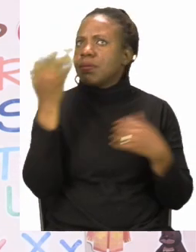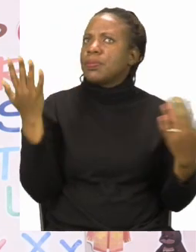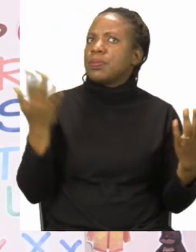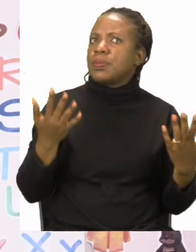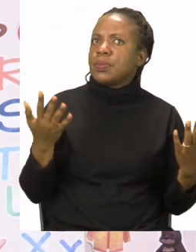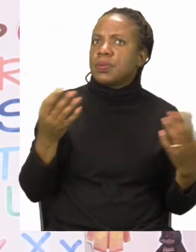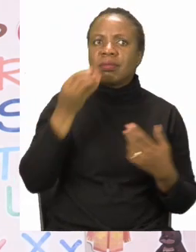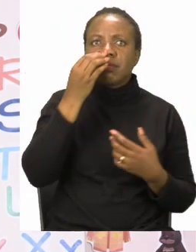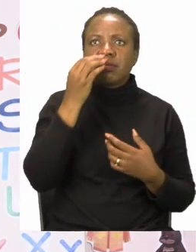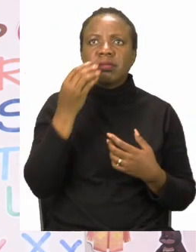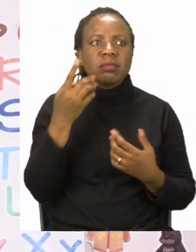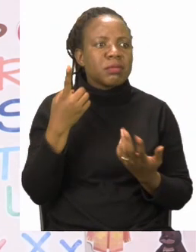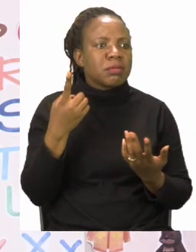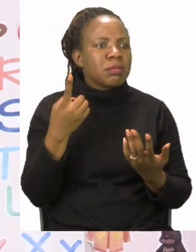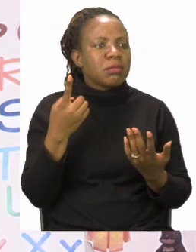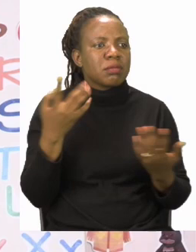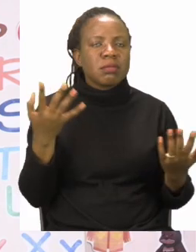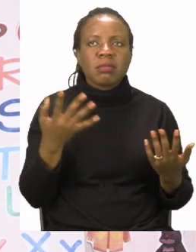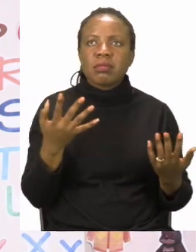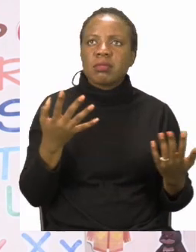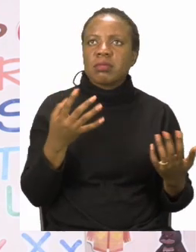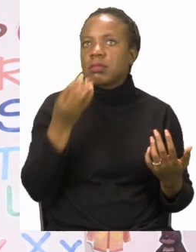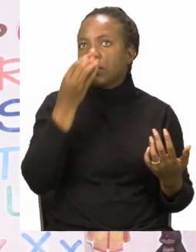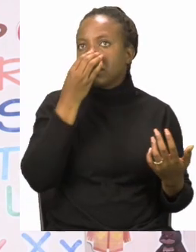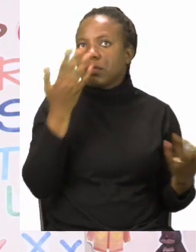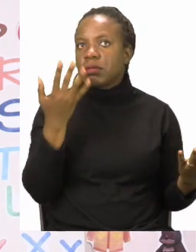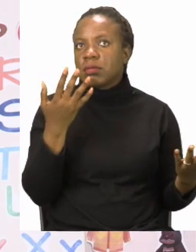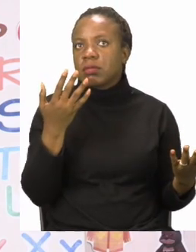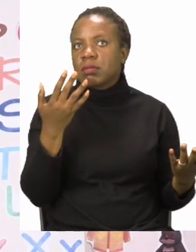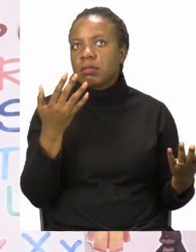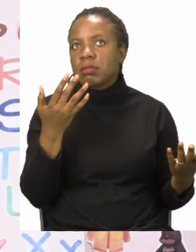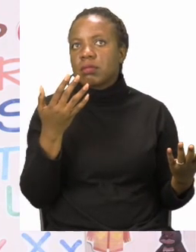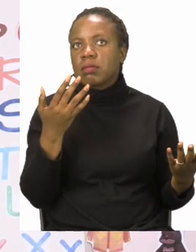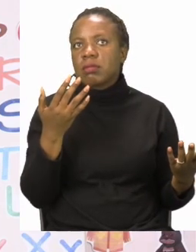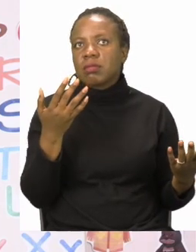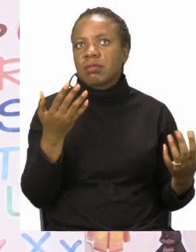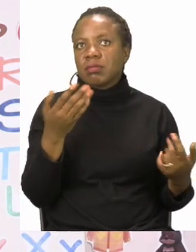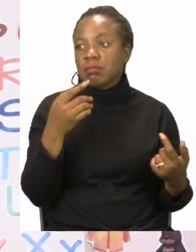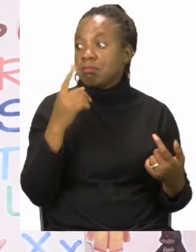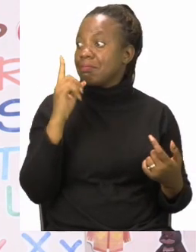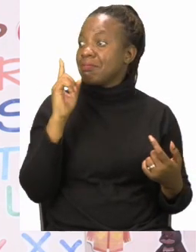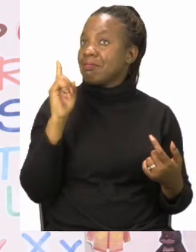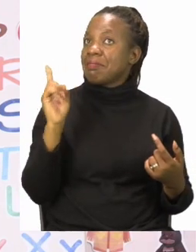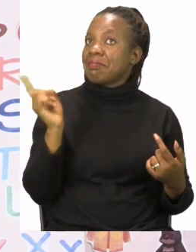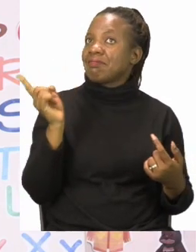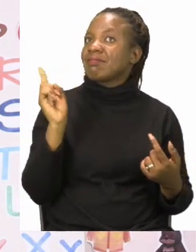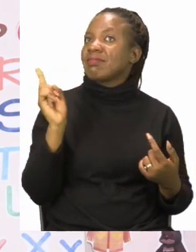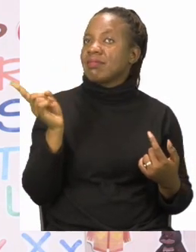Zoshi anywhere? Zoshi! Oh,